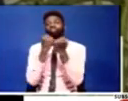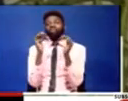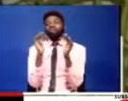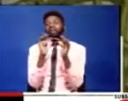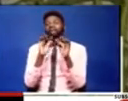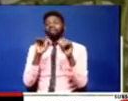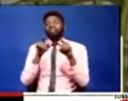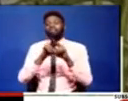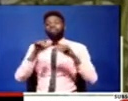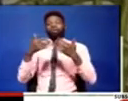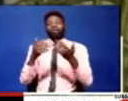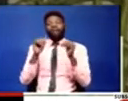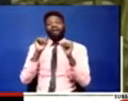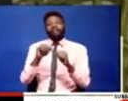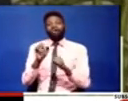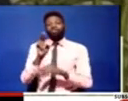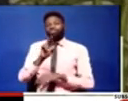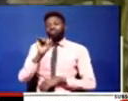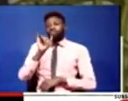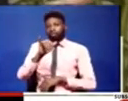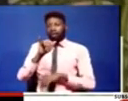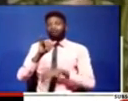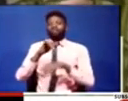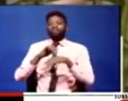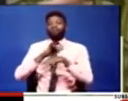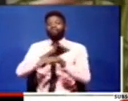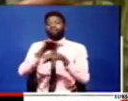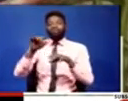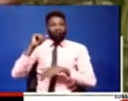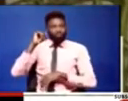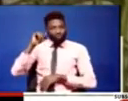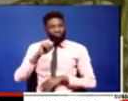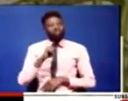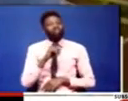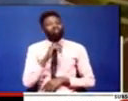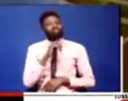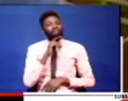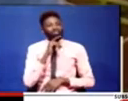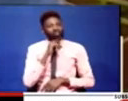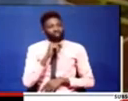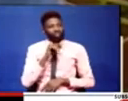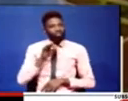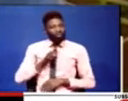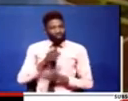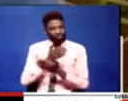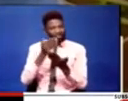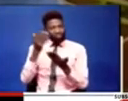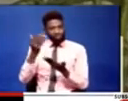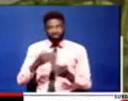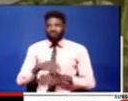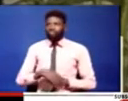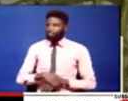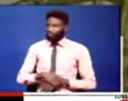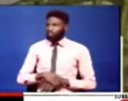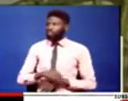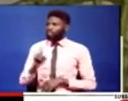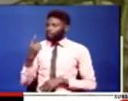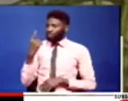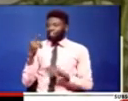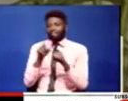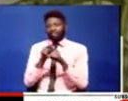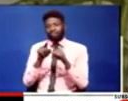politics. Lady and gentlemen, karibuni sana. Thank you. You're welcome. Yes. You know, to set us off in this